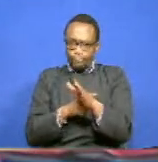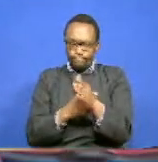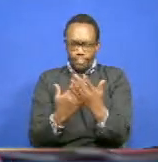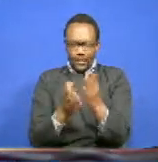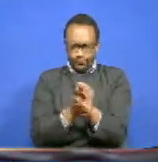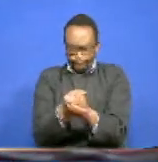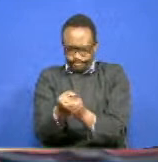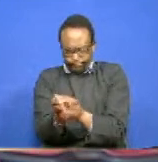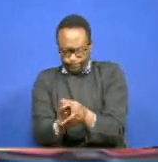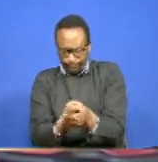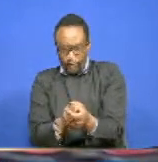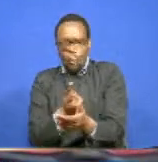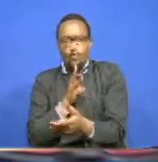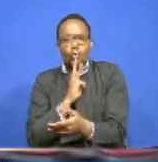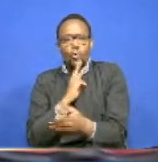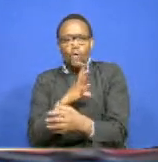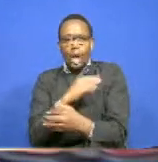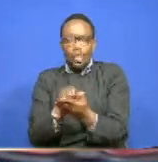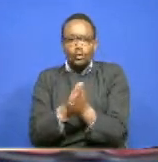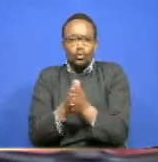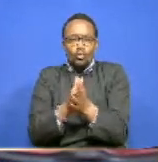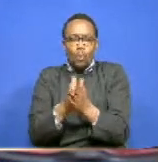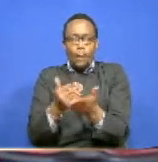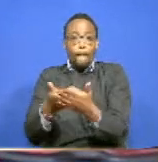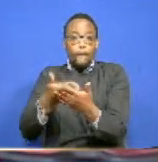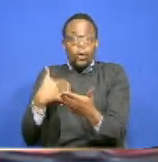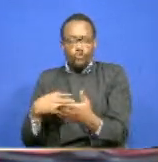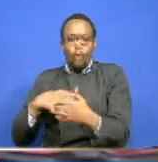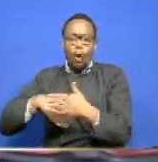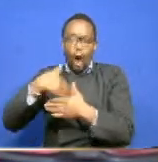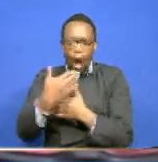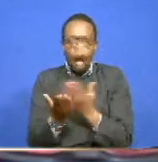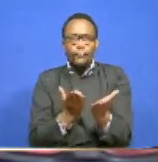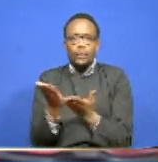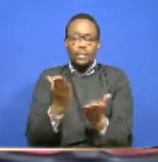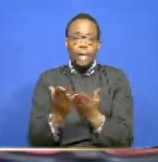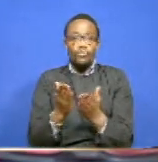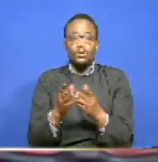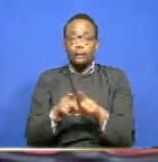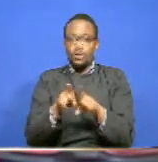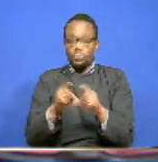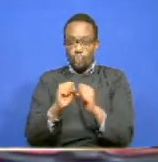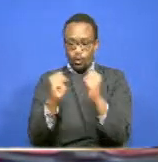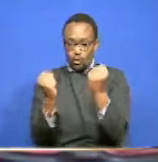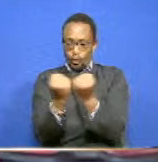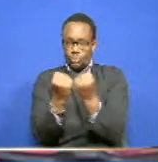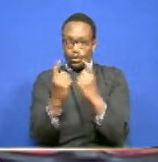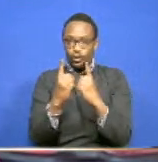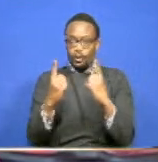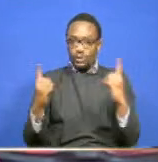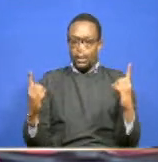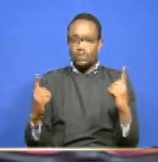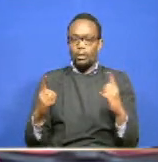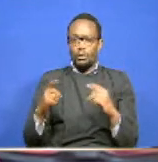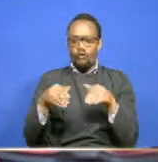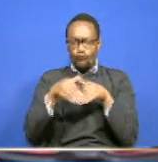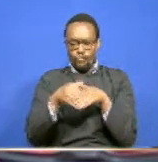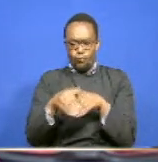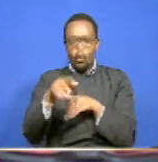with soap and water before and after the service. Let's continue to keep the distance as it is